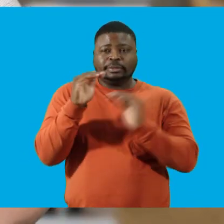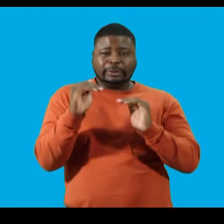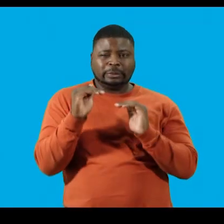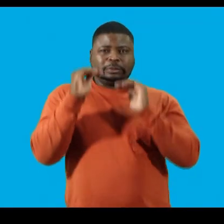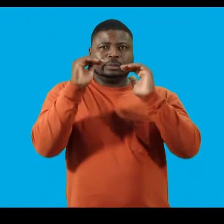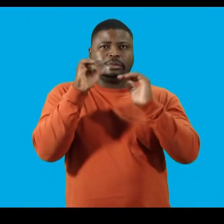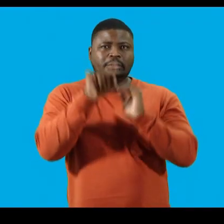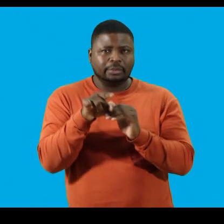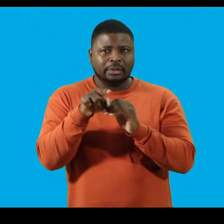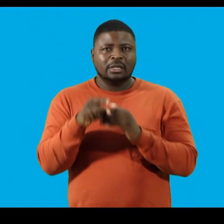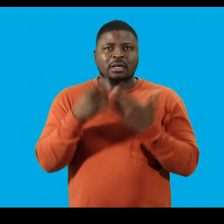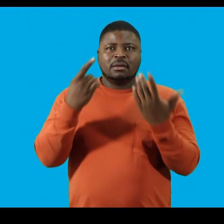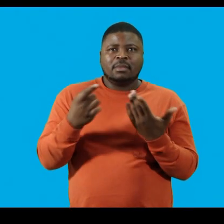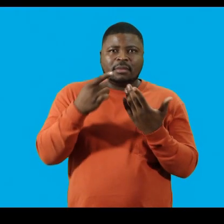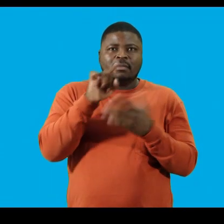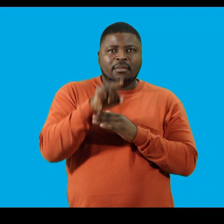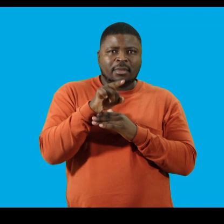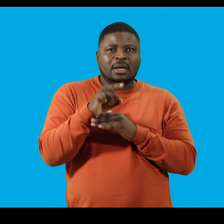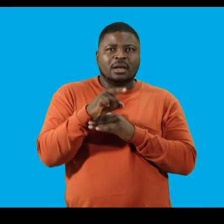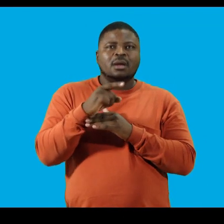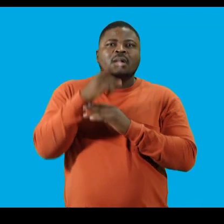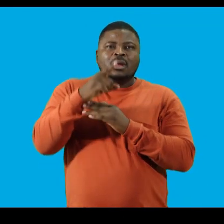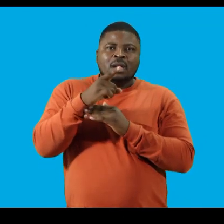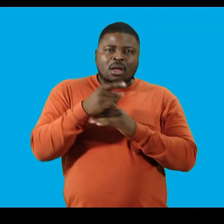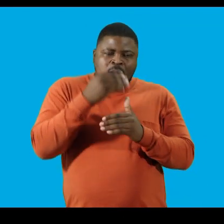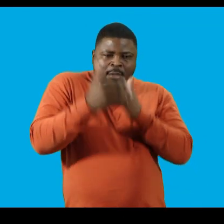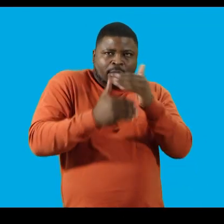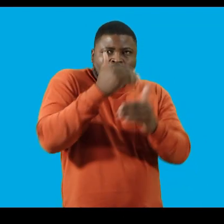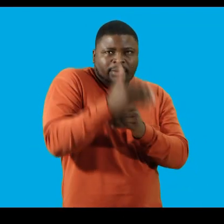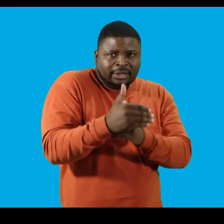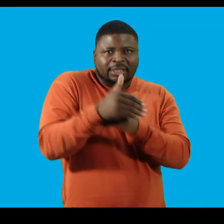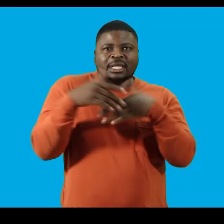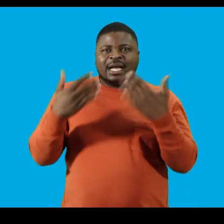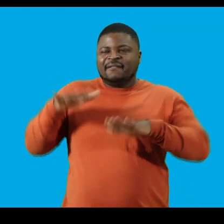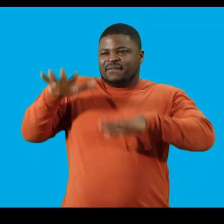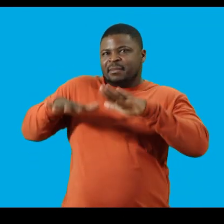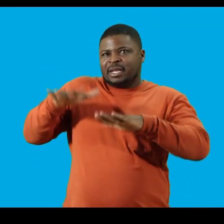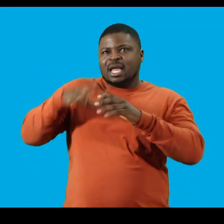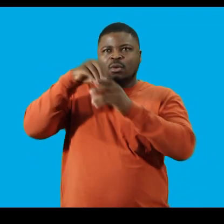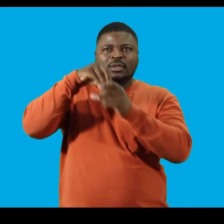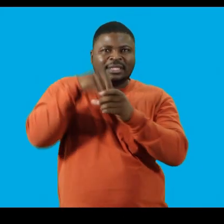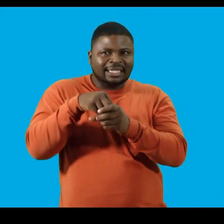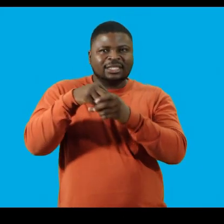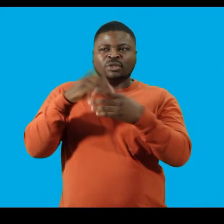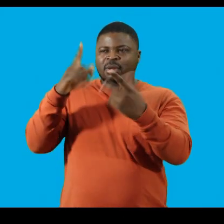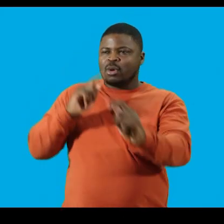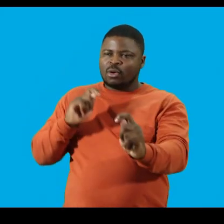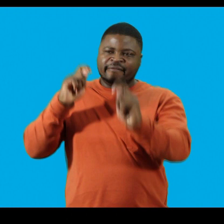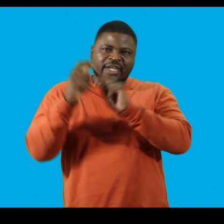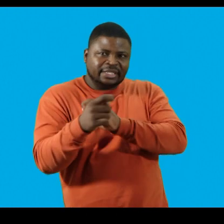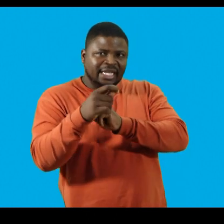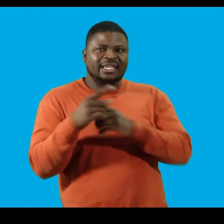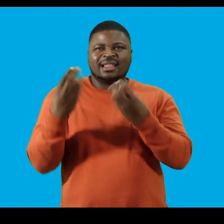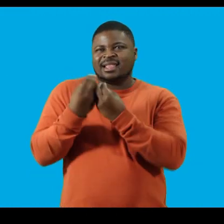applying routine procedures in familiar contexts. That will be like your conversions and stuff like